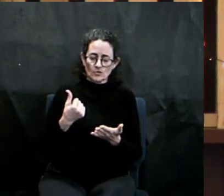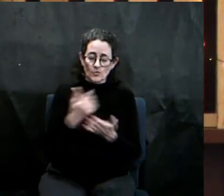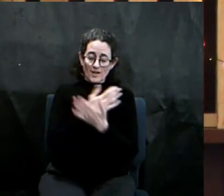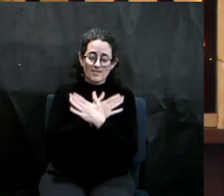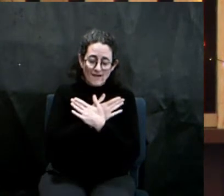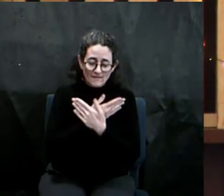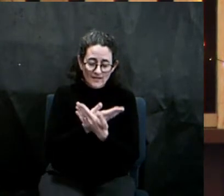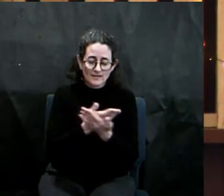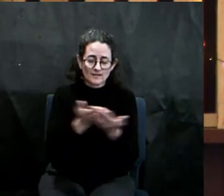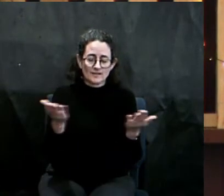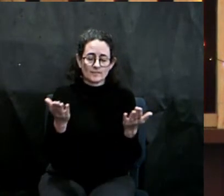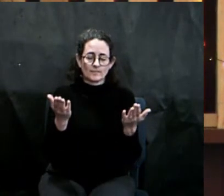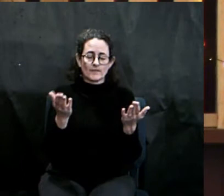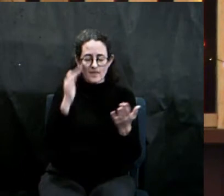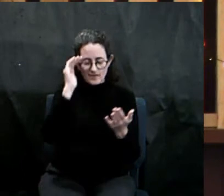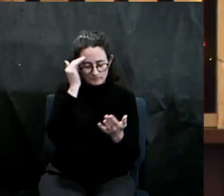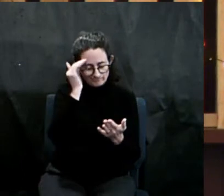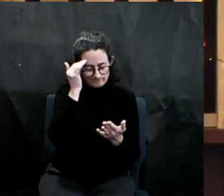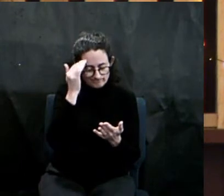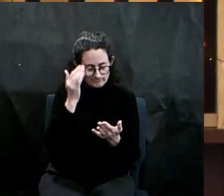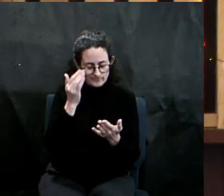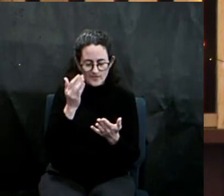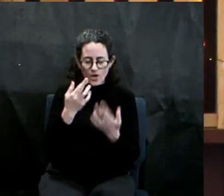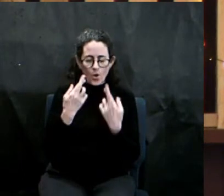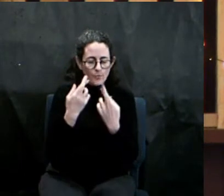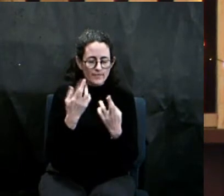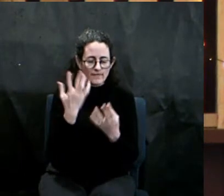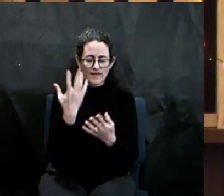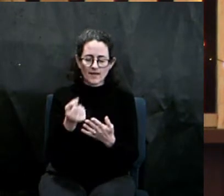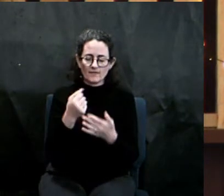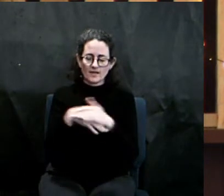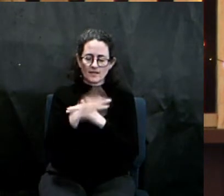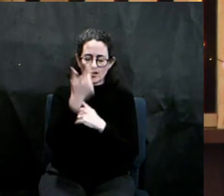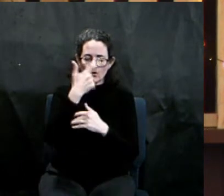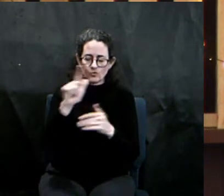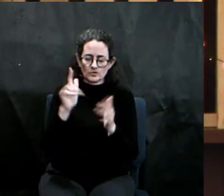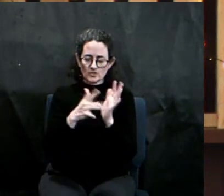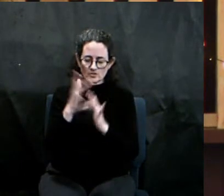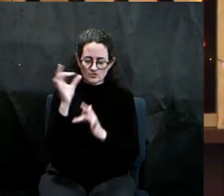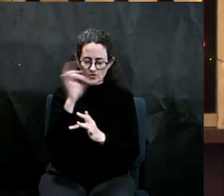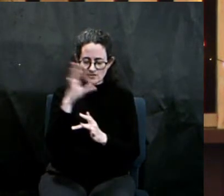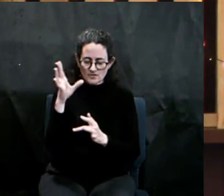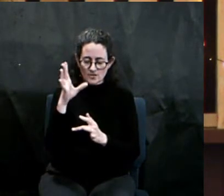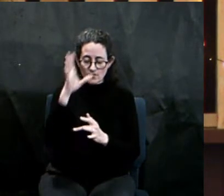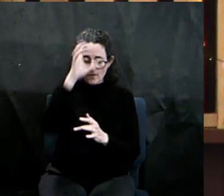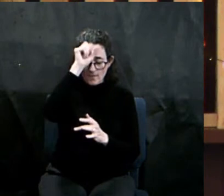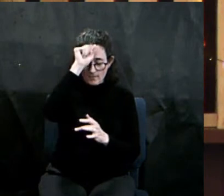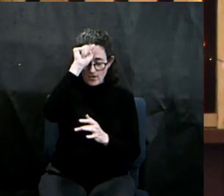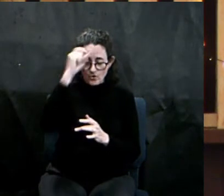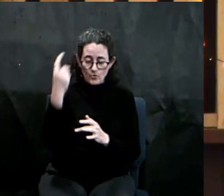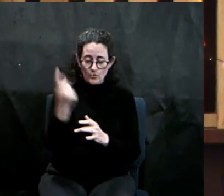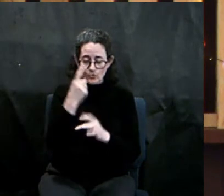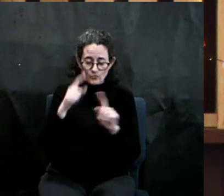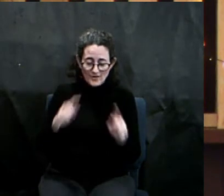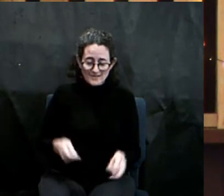the endurance inspired by hope in our Lord Jesus Christ. We remember those who raised us in the gospel. We